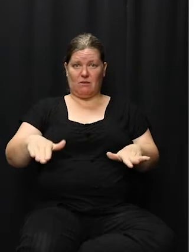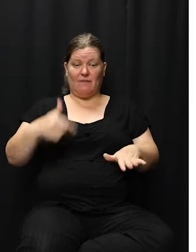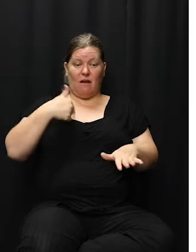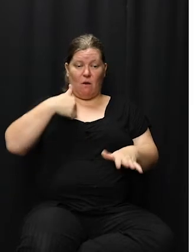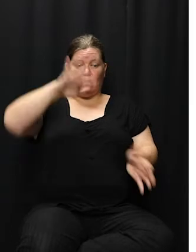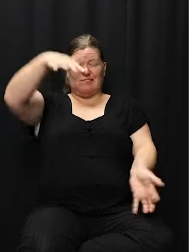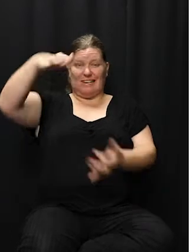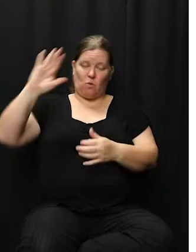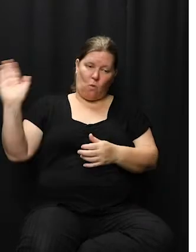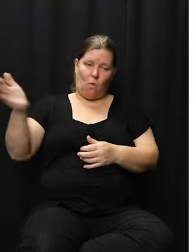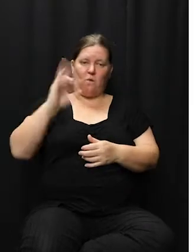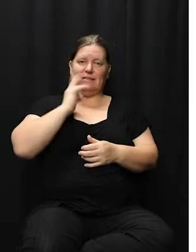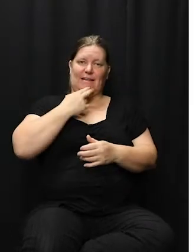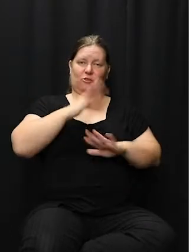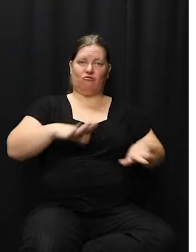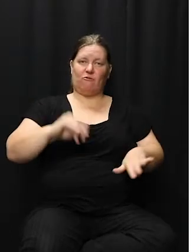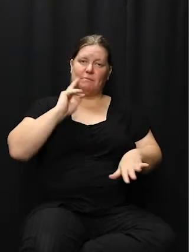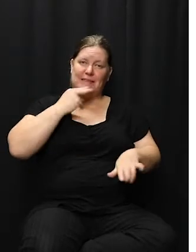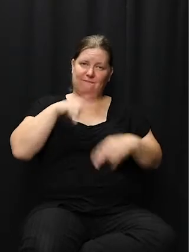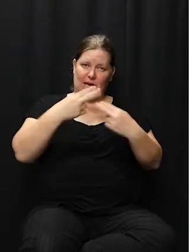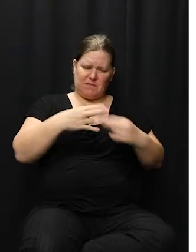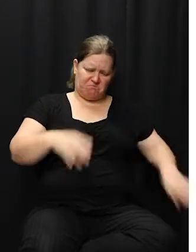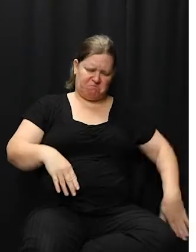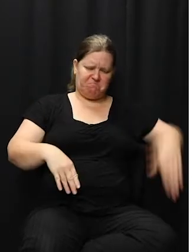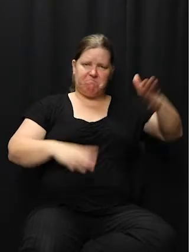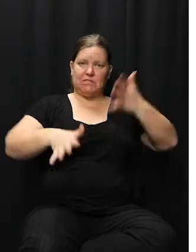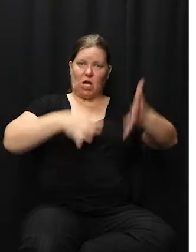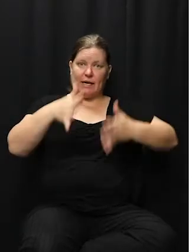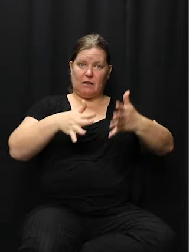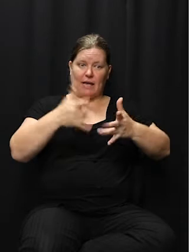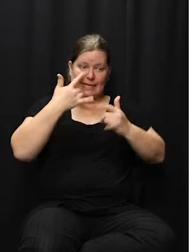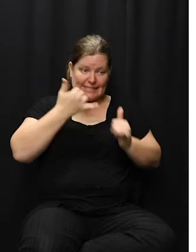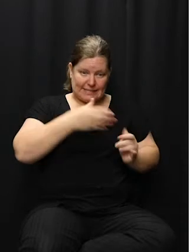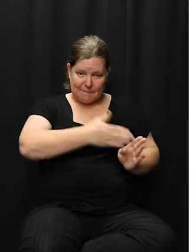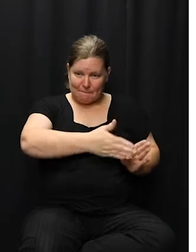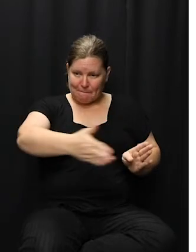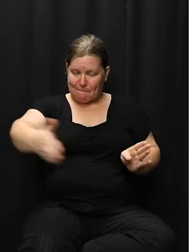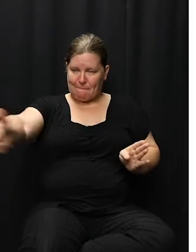want to collect norms, and there simply aren't enough kids for that.